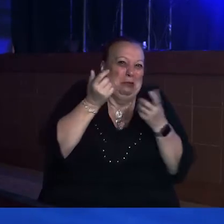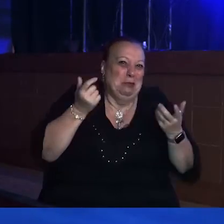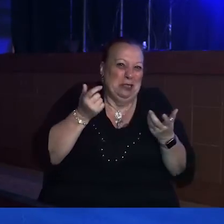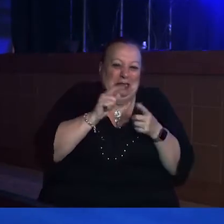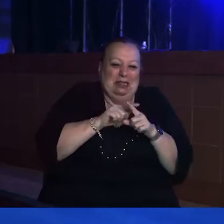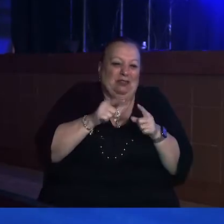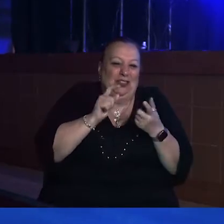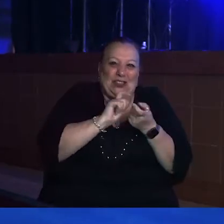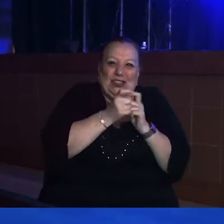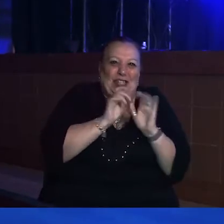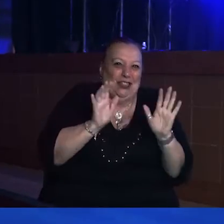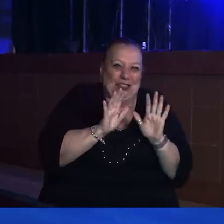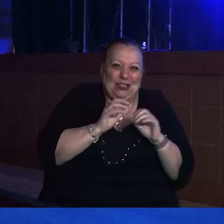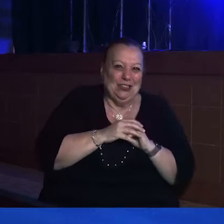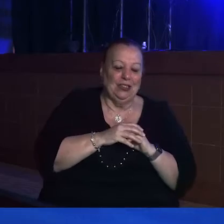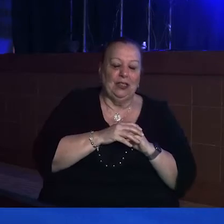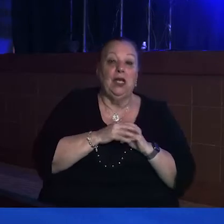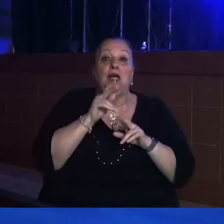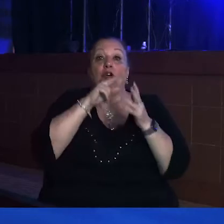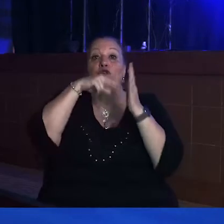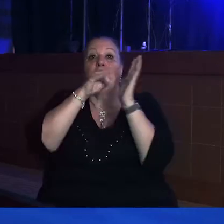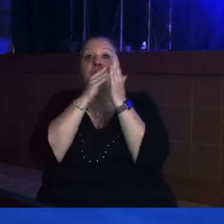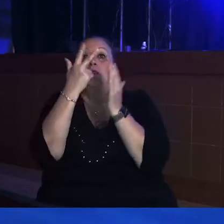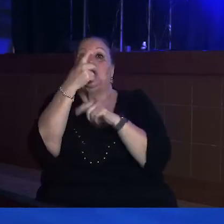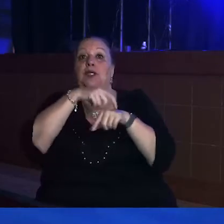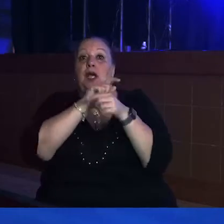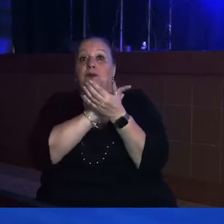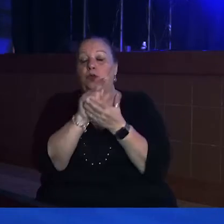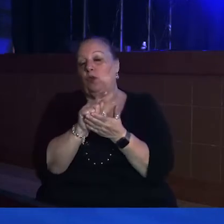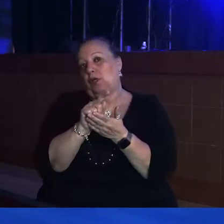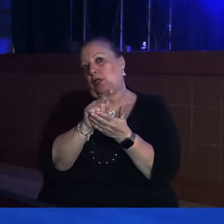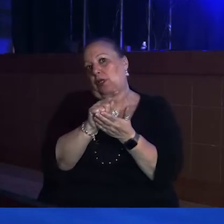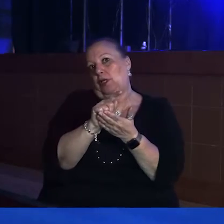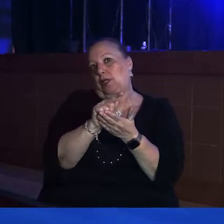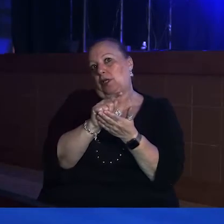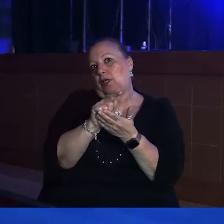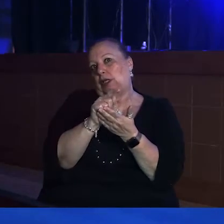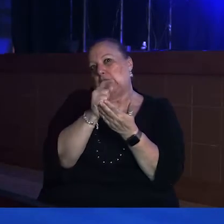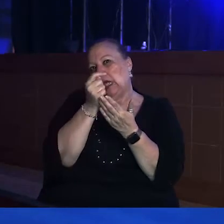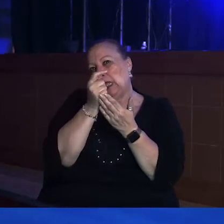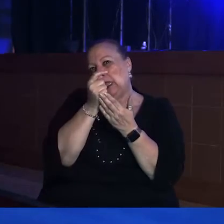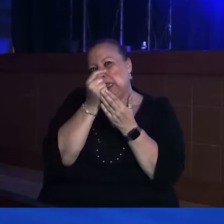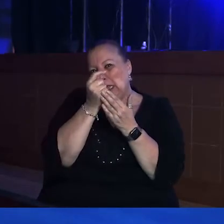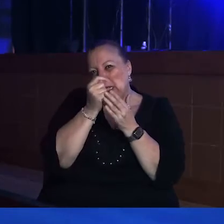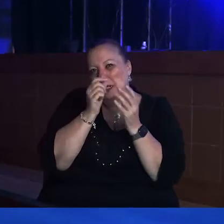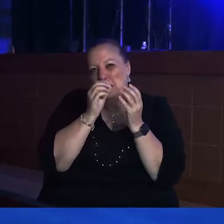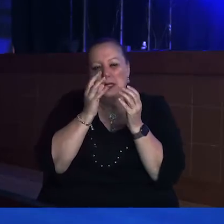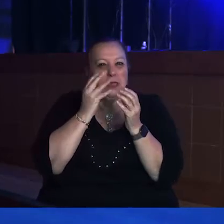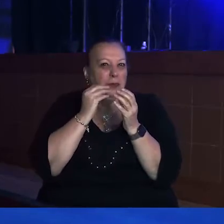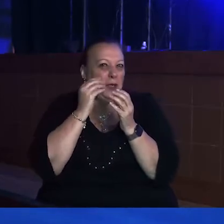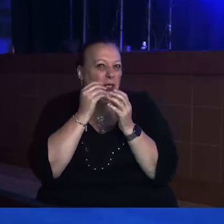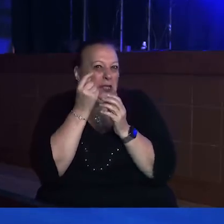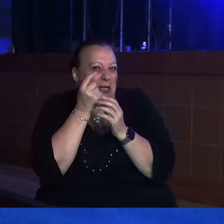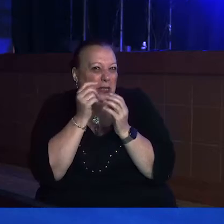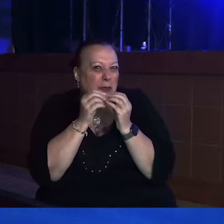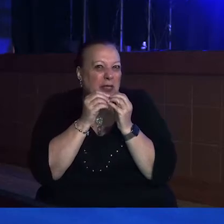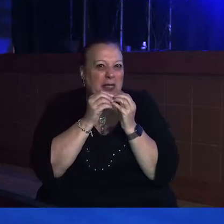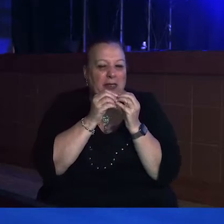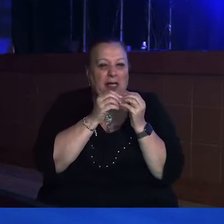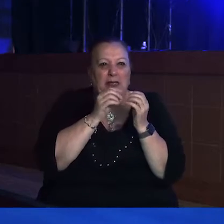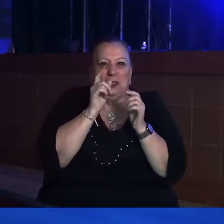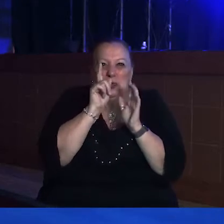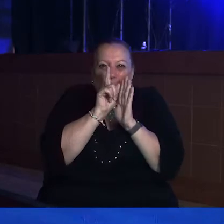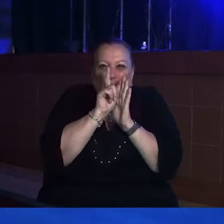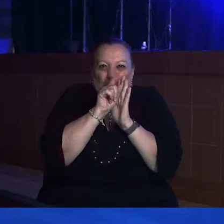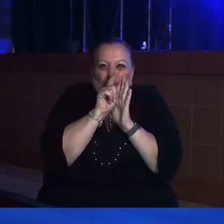Those who read the Bible three times a week, they experienced a small blip on the radar, kind of like a heartbeat during an